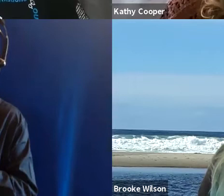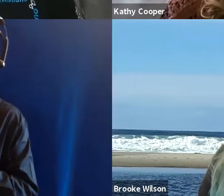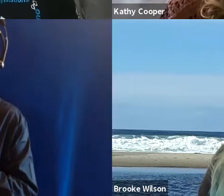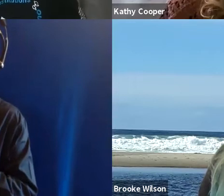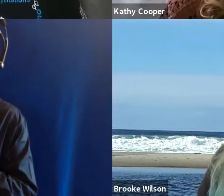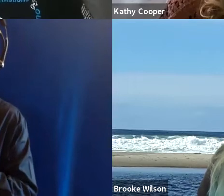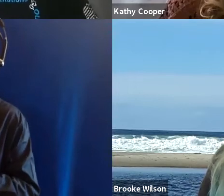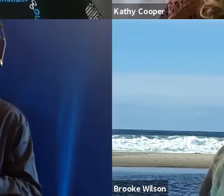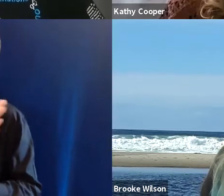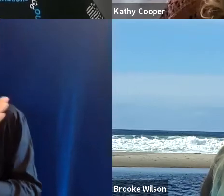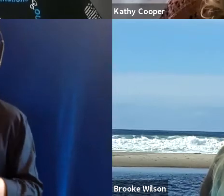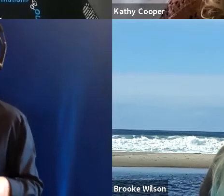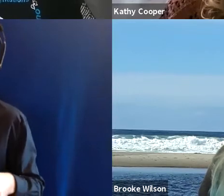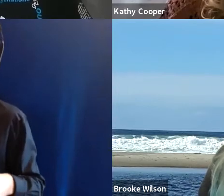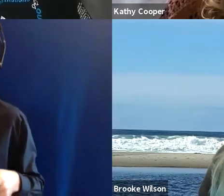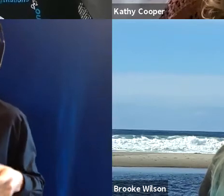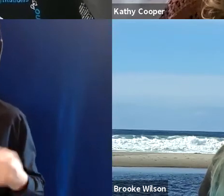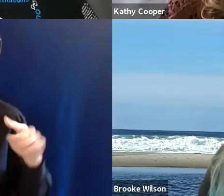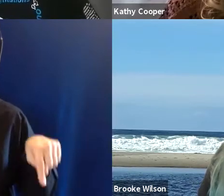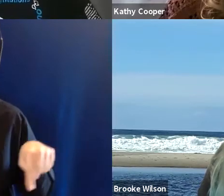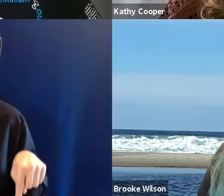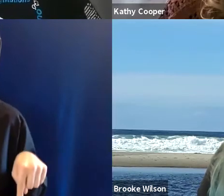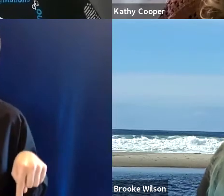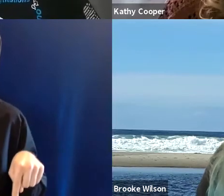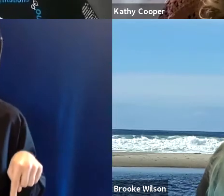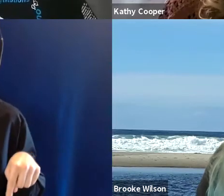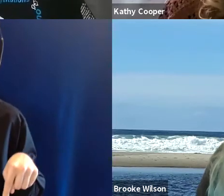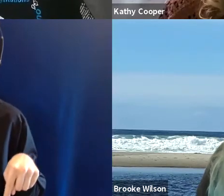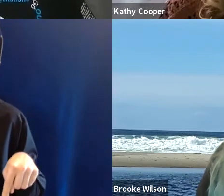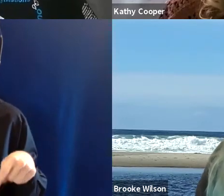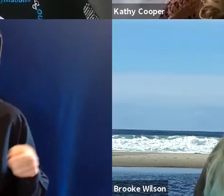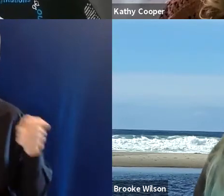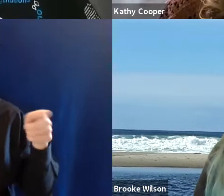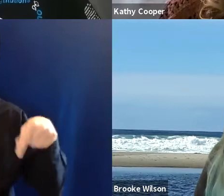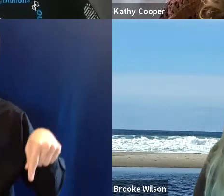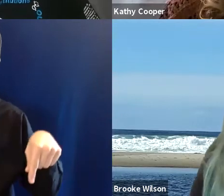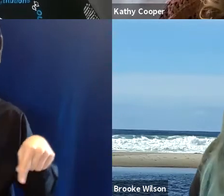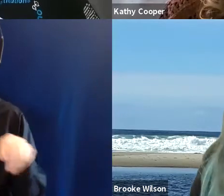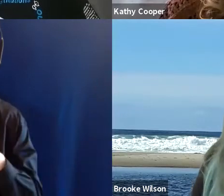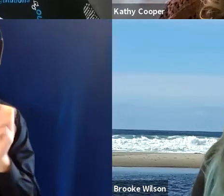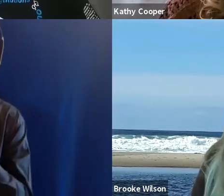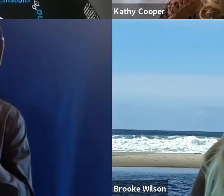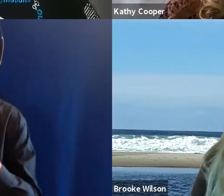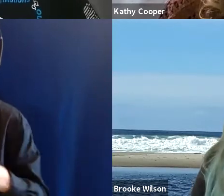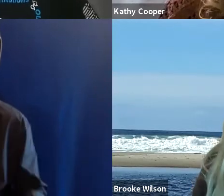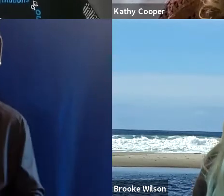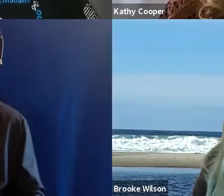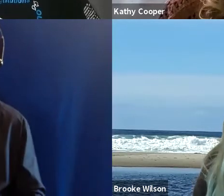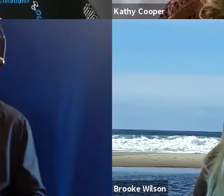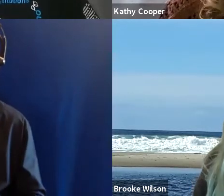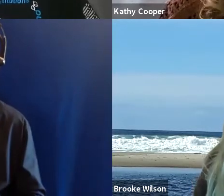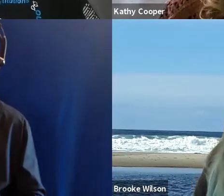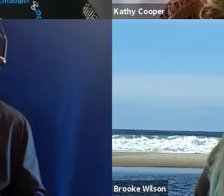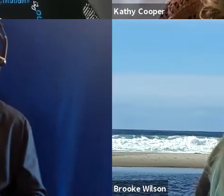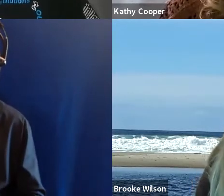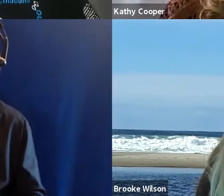for April and the facilitator of today's call. Thank you for joining us for this workshop. Dear